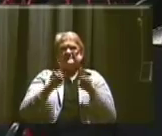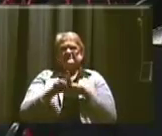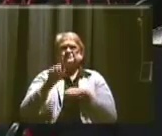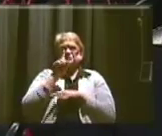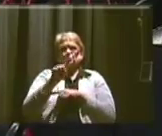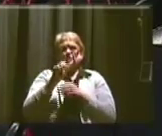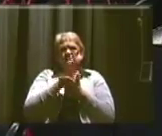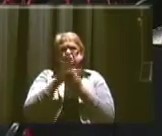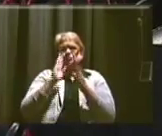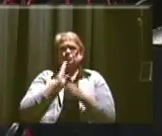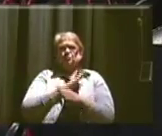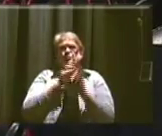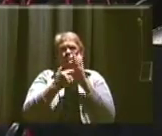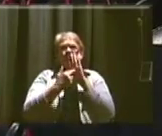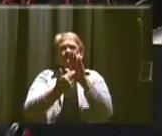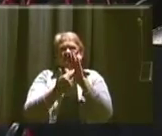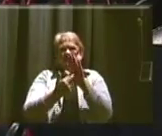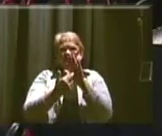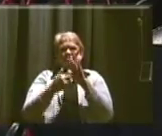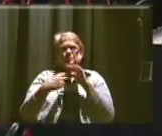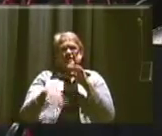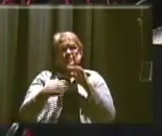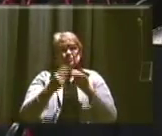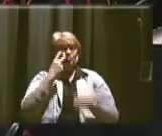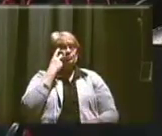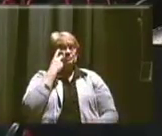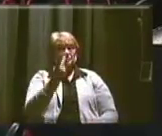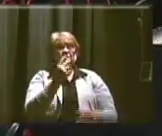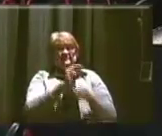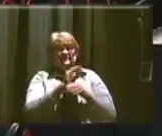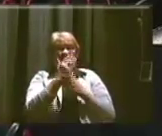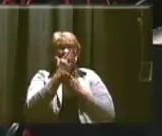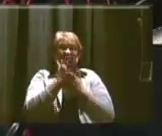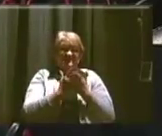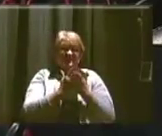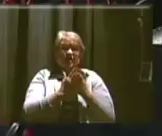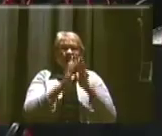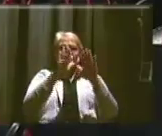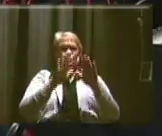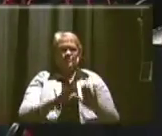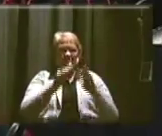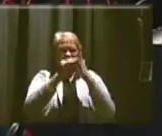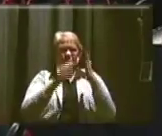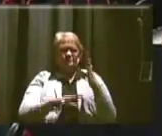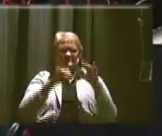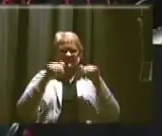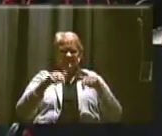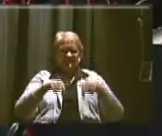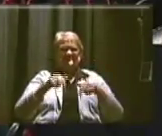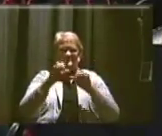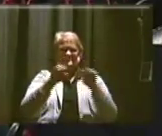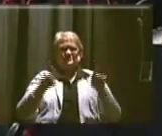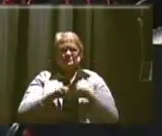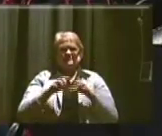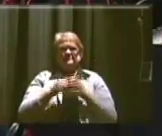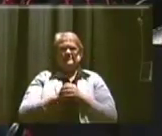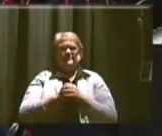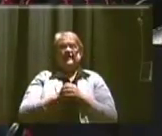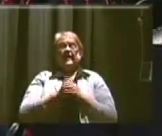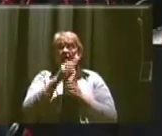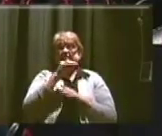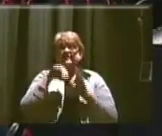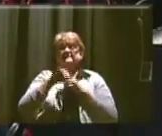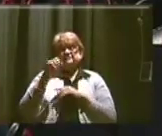Board representative, and you saw just some of the wonderful students in this district and in the Jefferson County